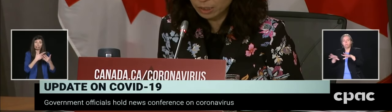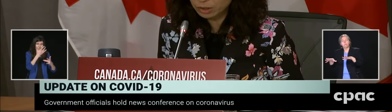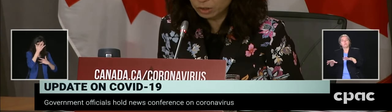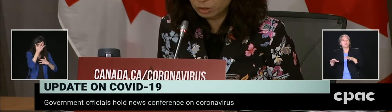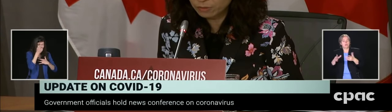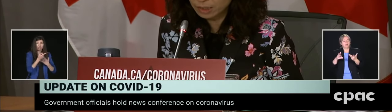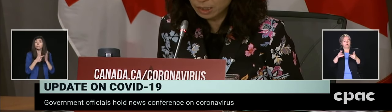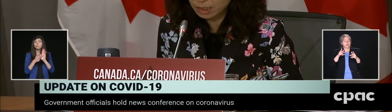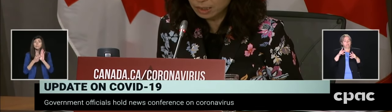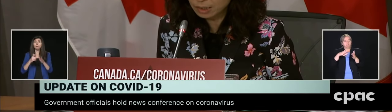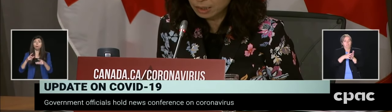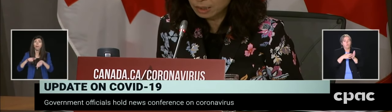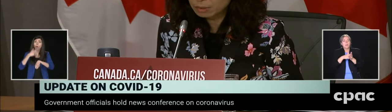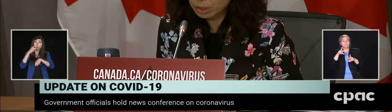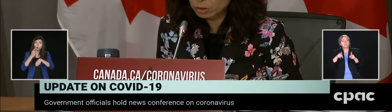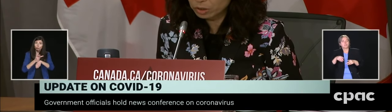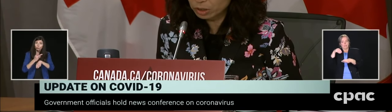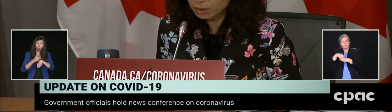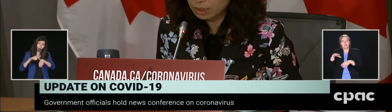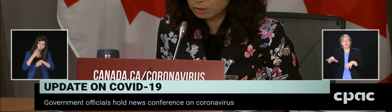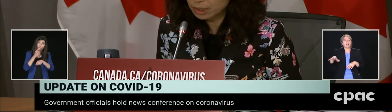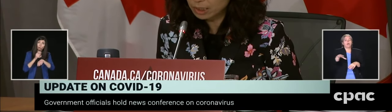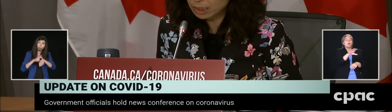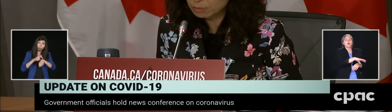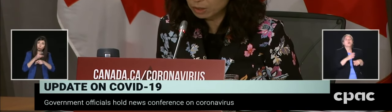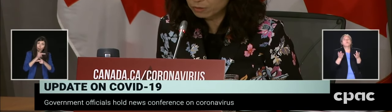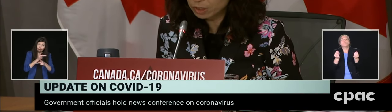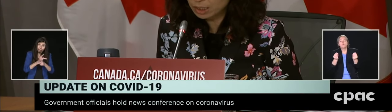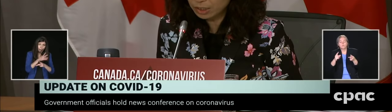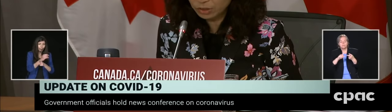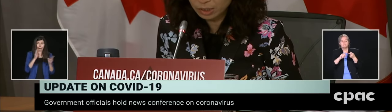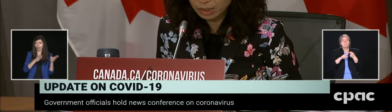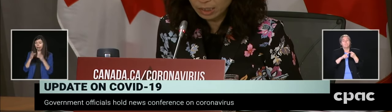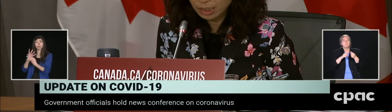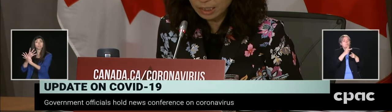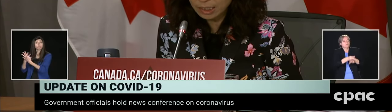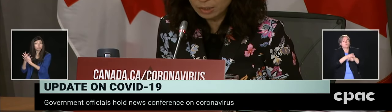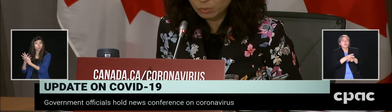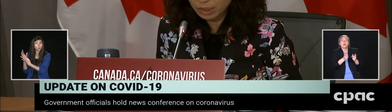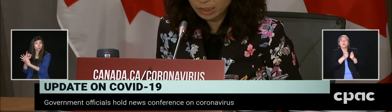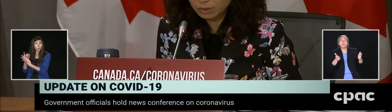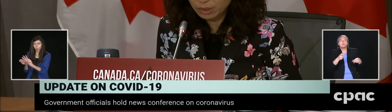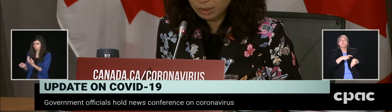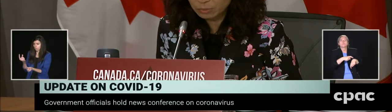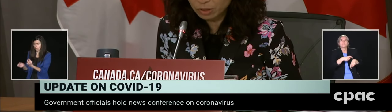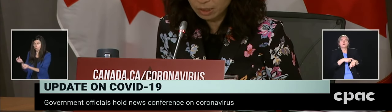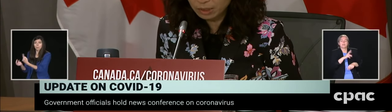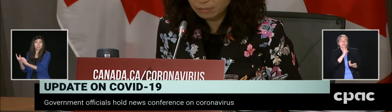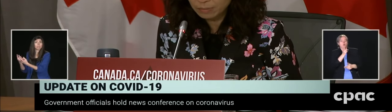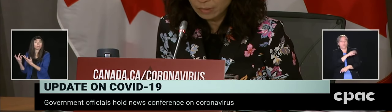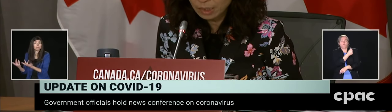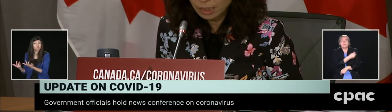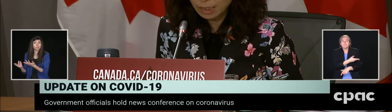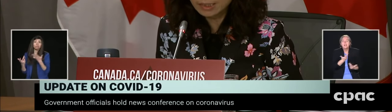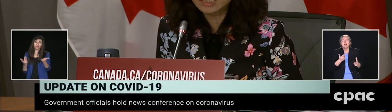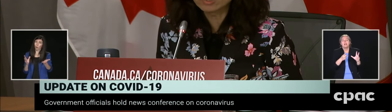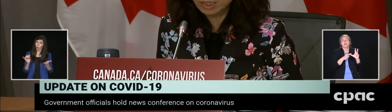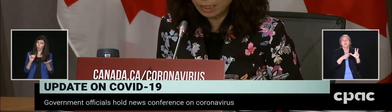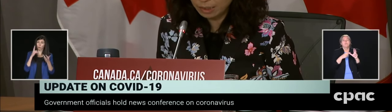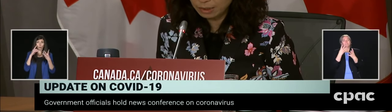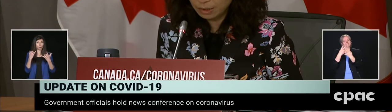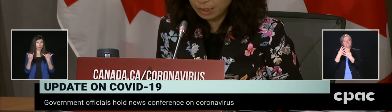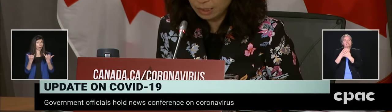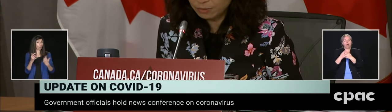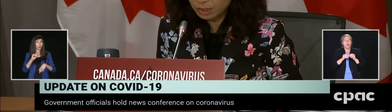and correctional facilities, but also an increasing number of First Nations and at least one Inuit community. A